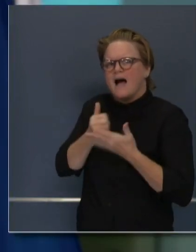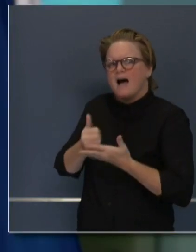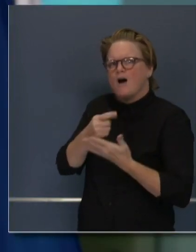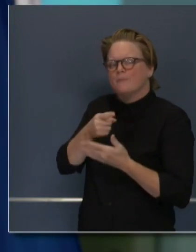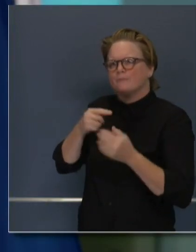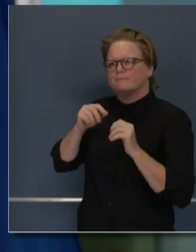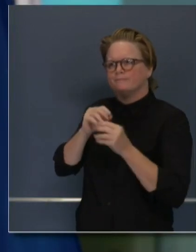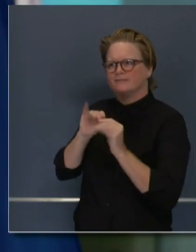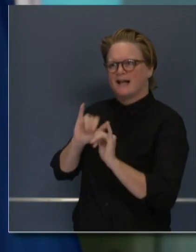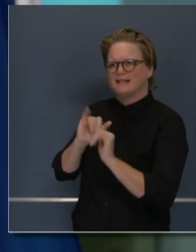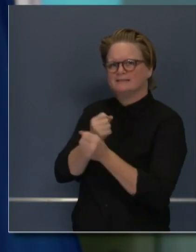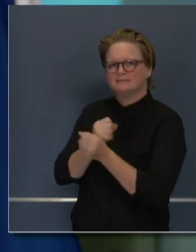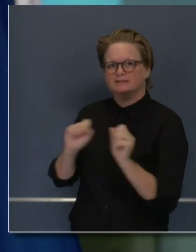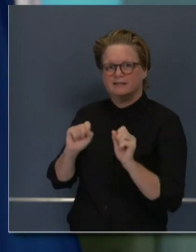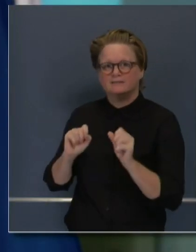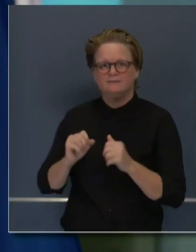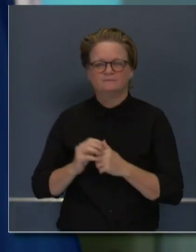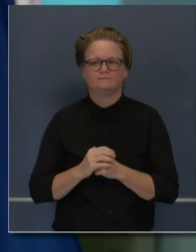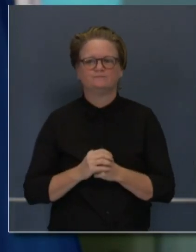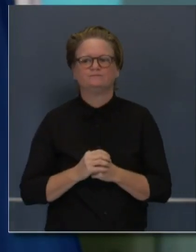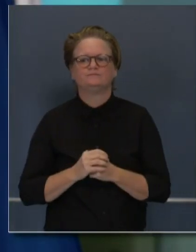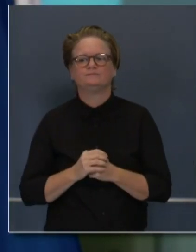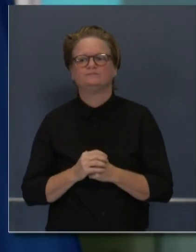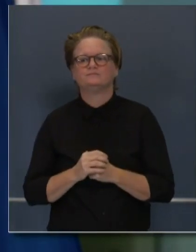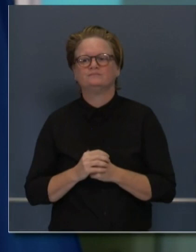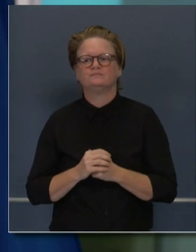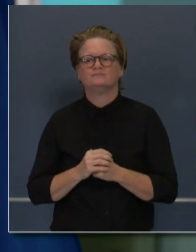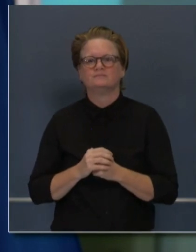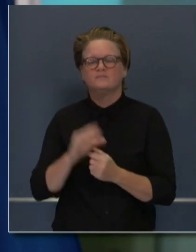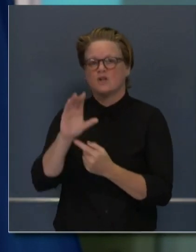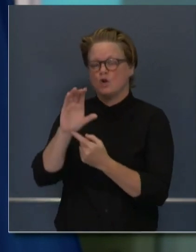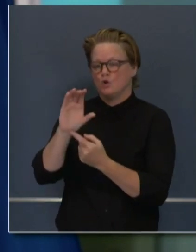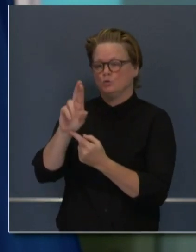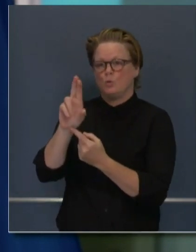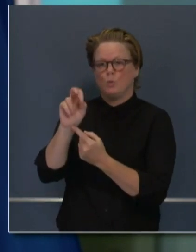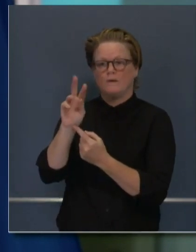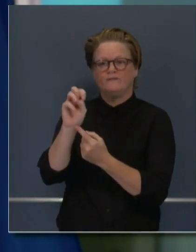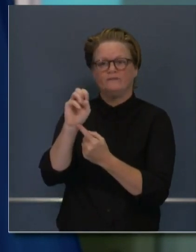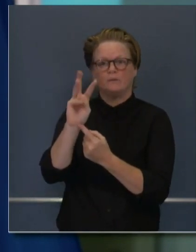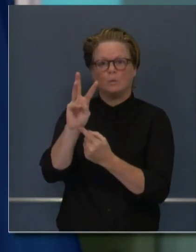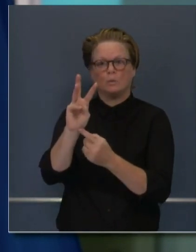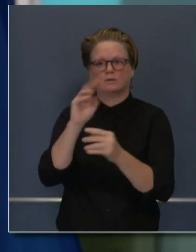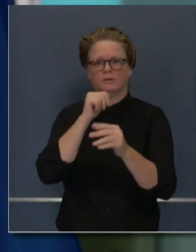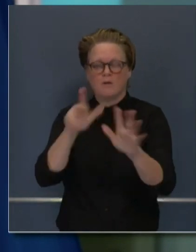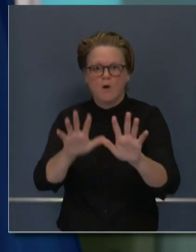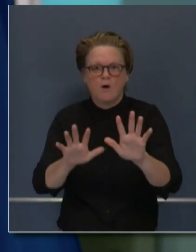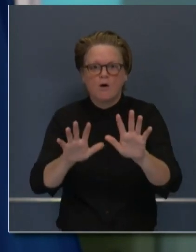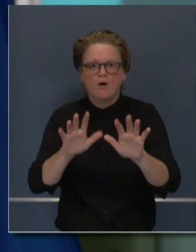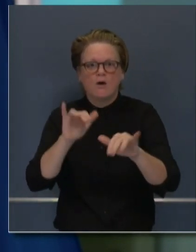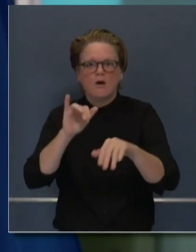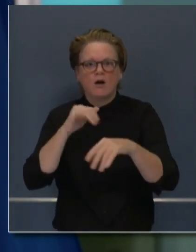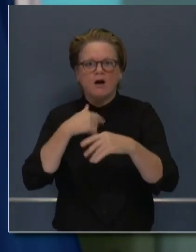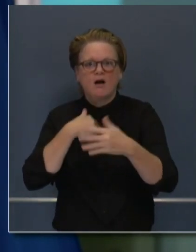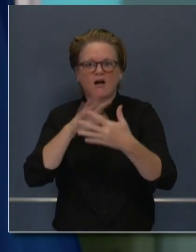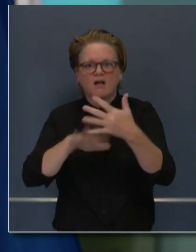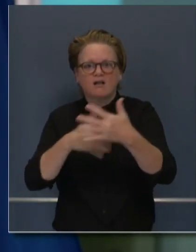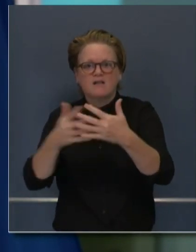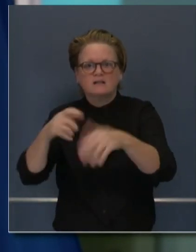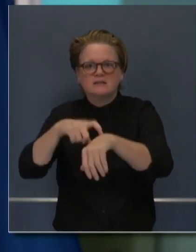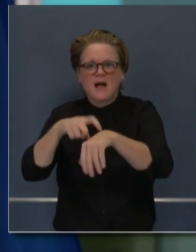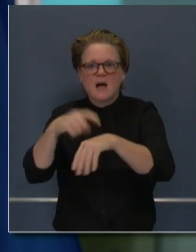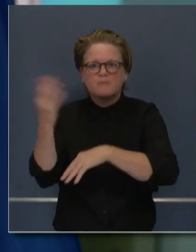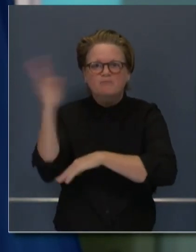the notion of a curfew. Now, before you jump in terms of your mindset of whether that's a good idea or bad idea, we